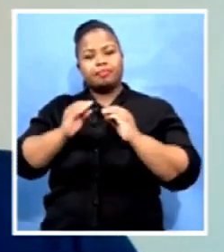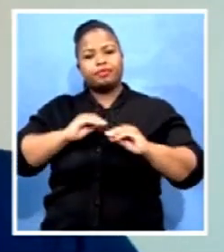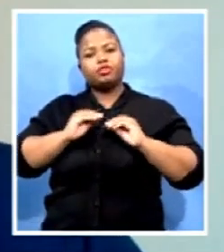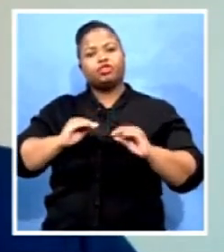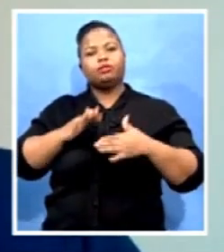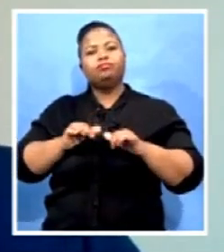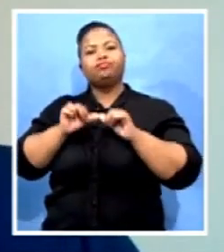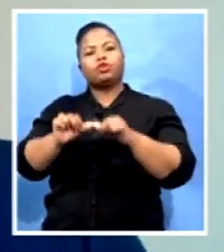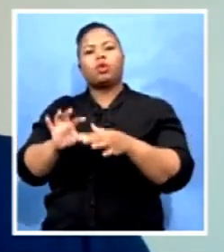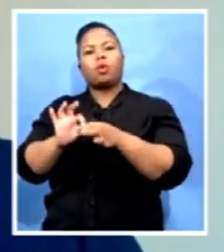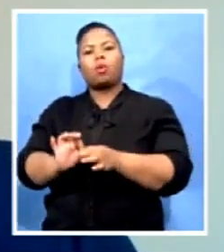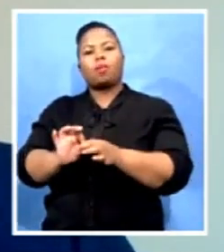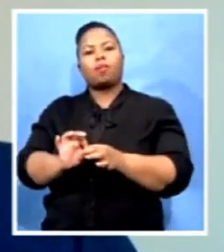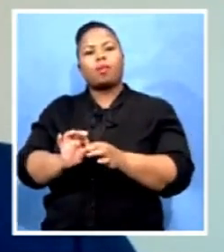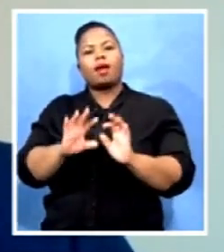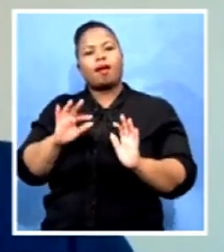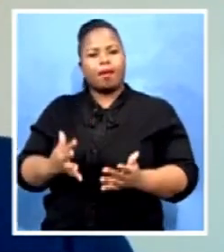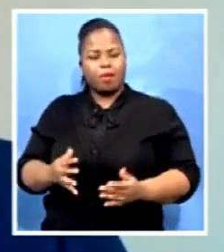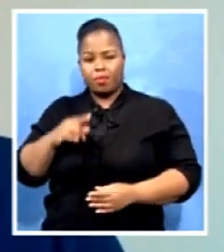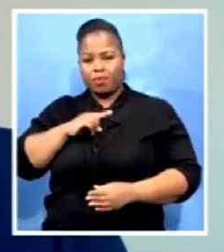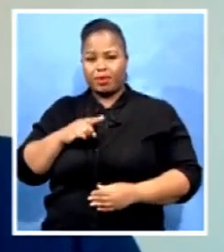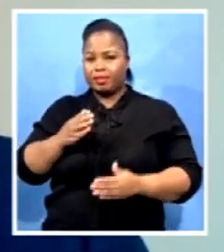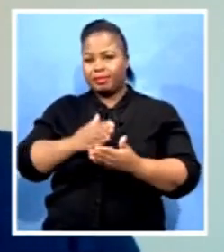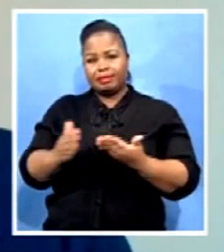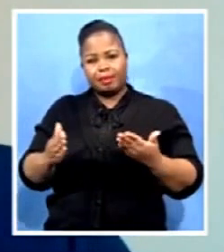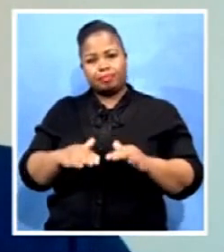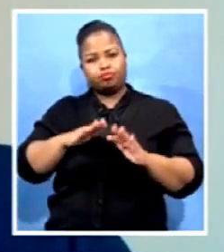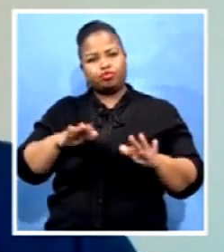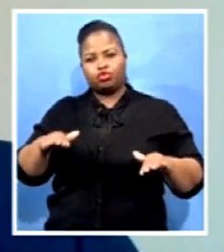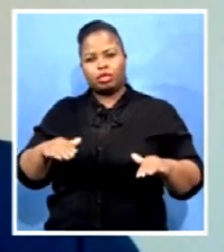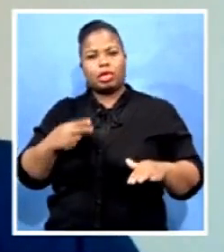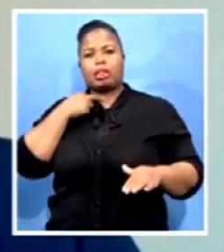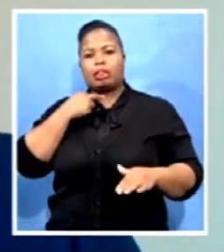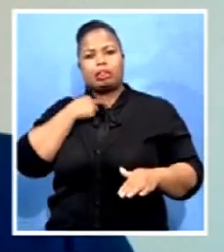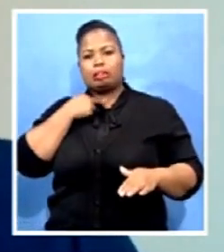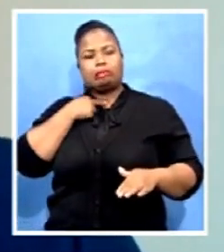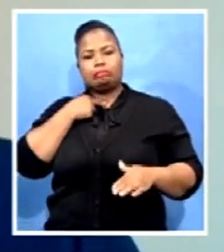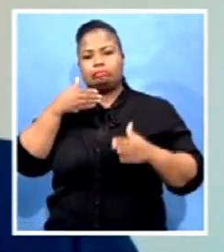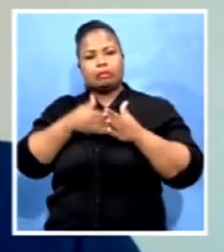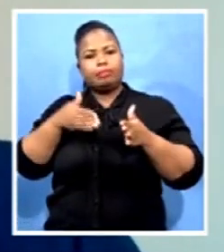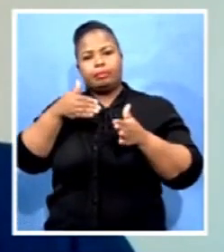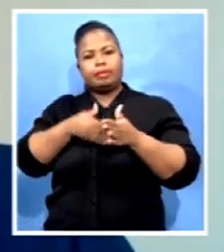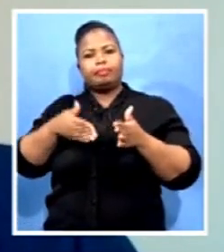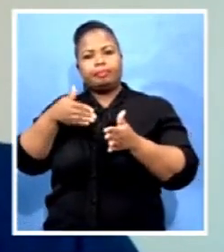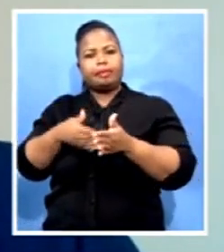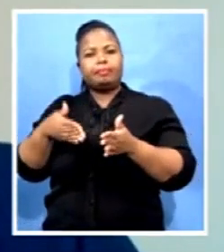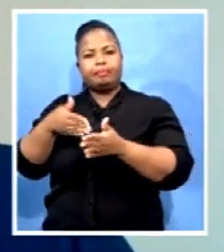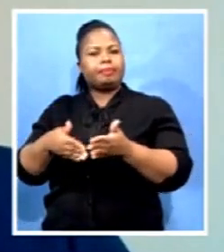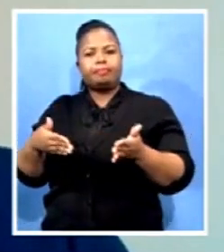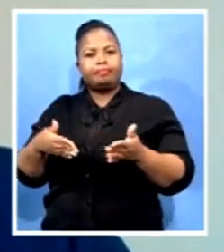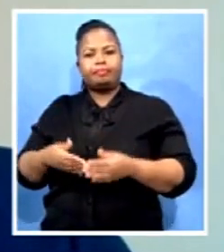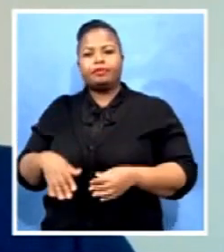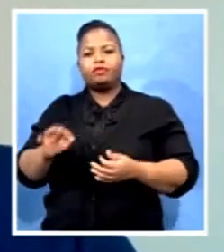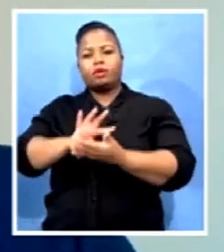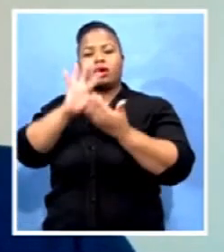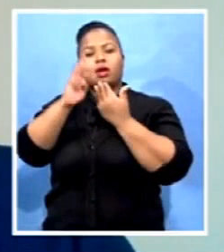those people, for those children that they don't have access, to curriculum content. So